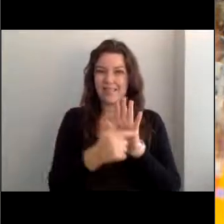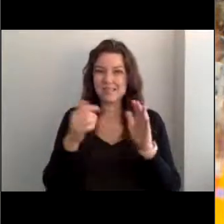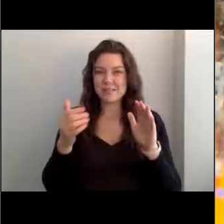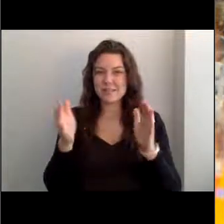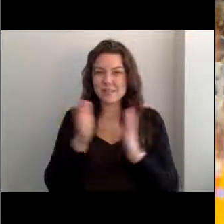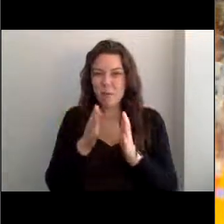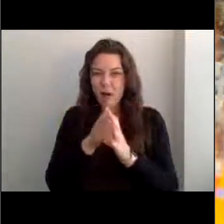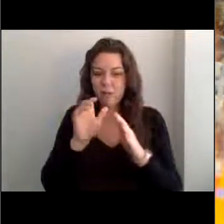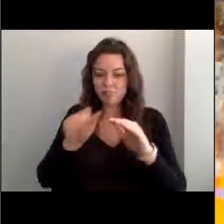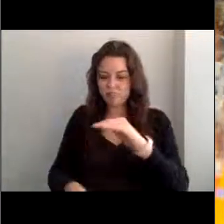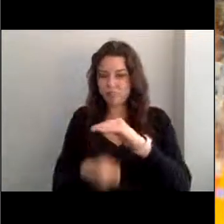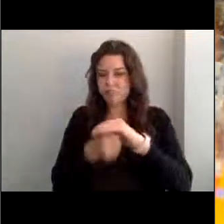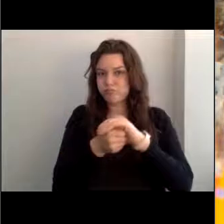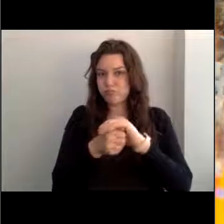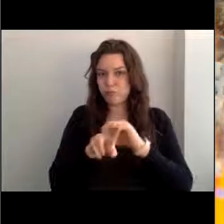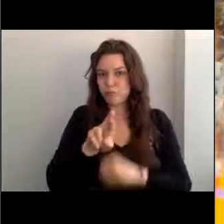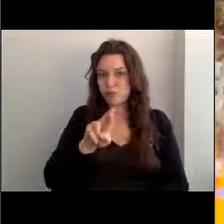urchin.